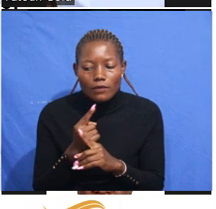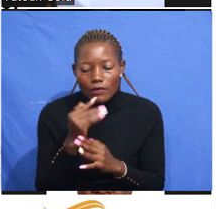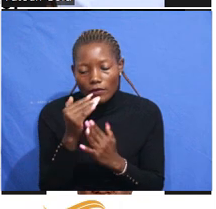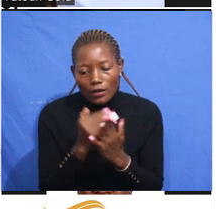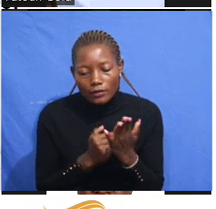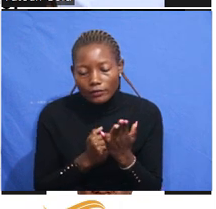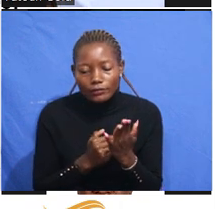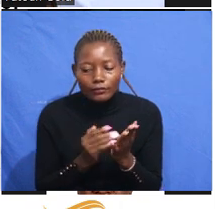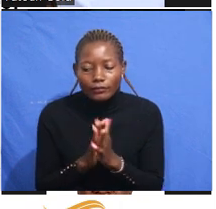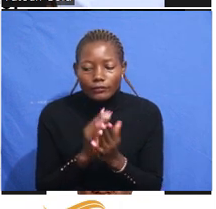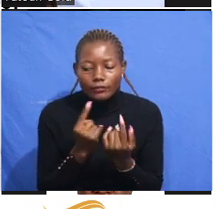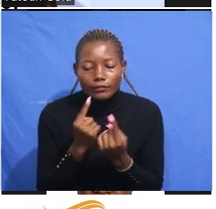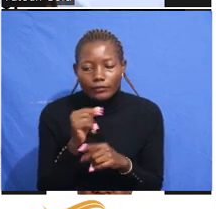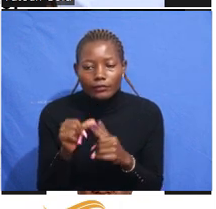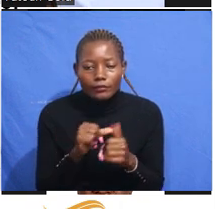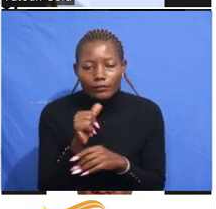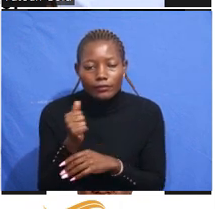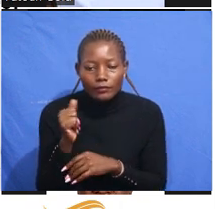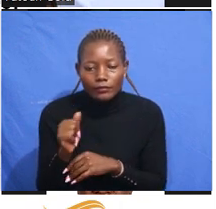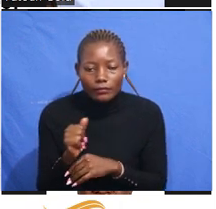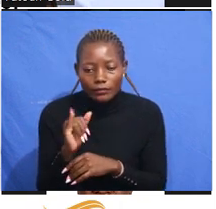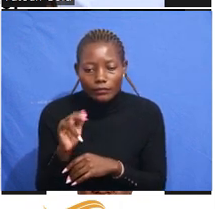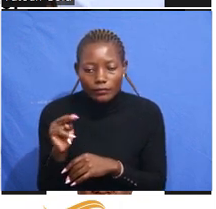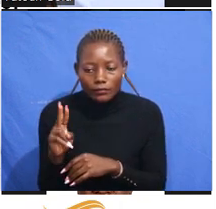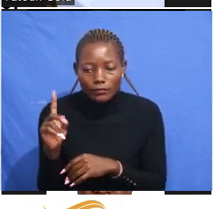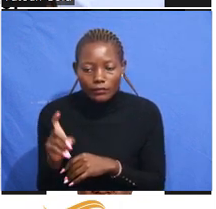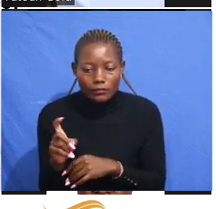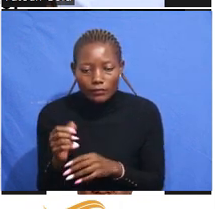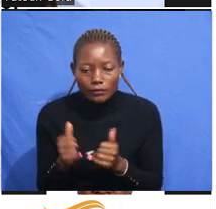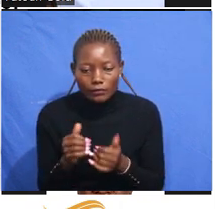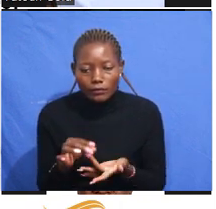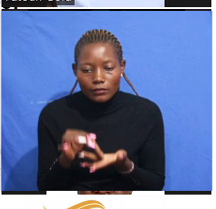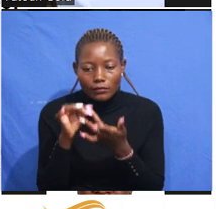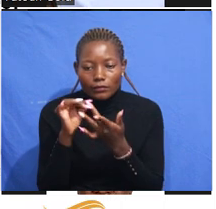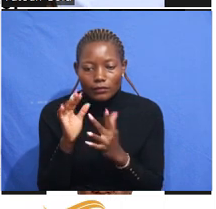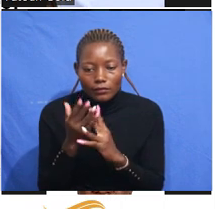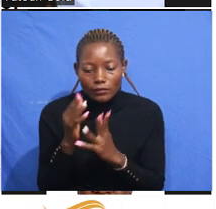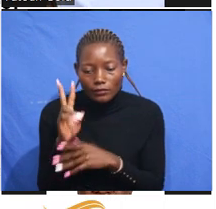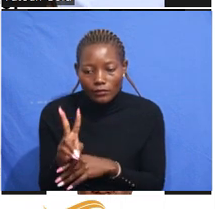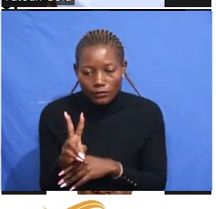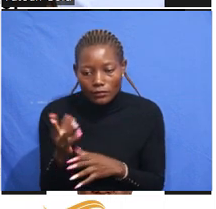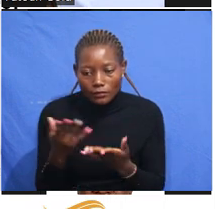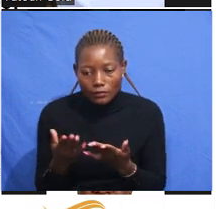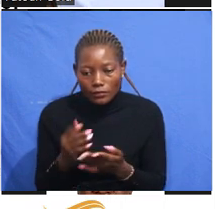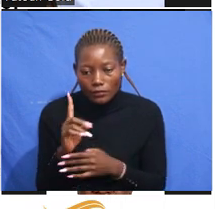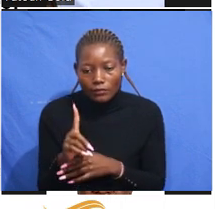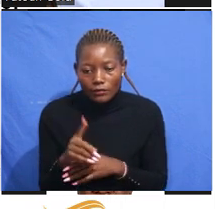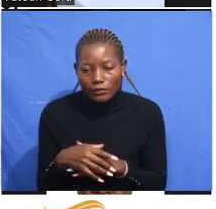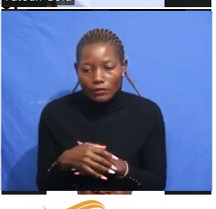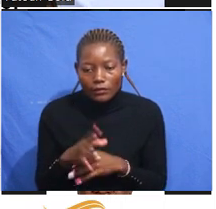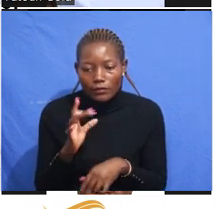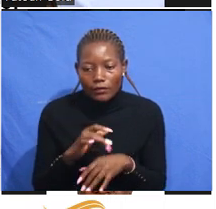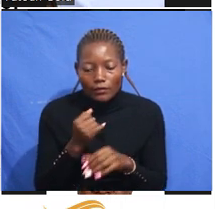synapse, which is a specialized junction between 2 neurons, where one neuron alters the activity of the